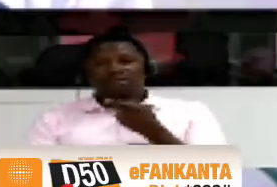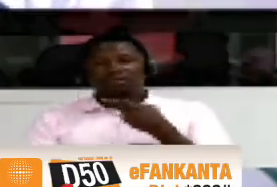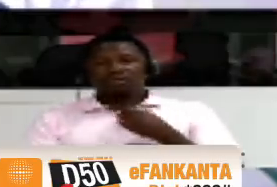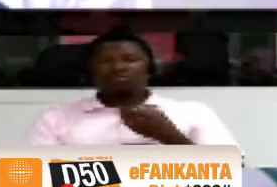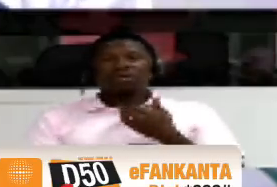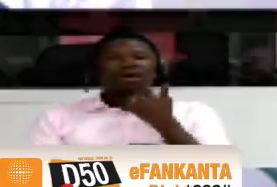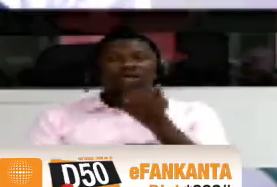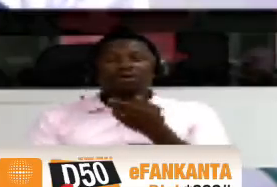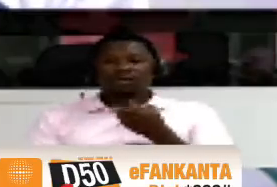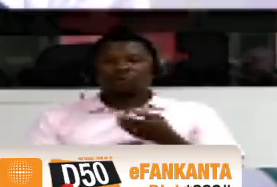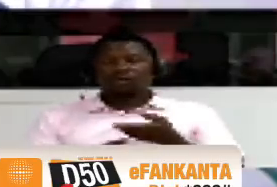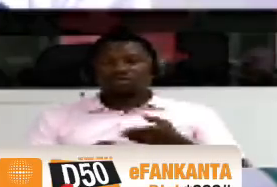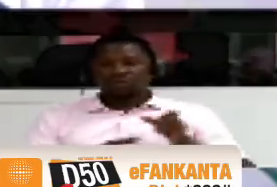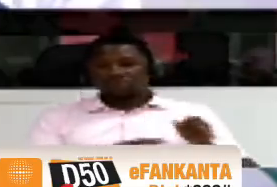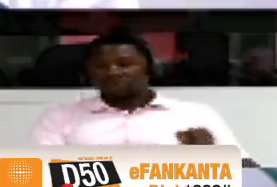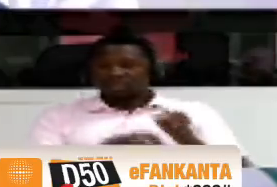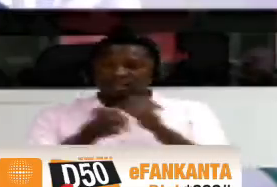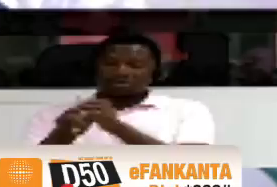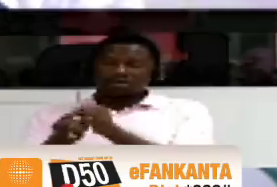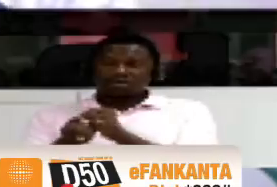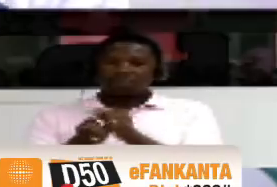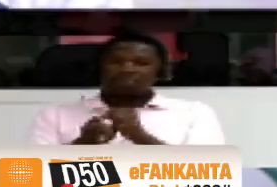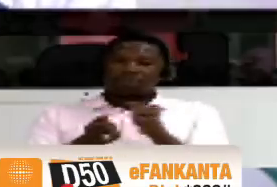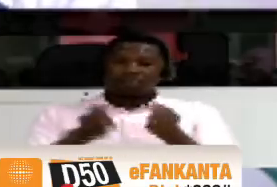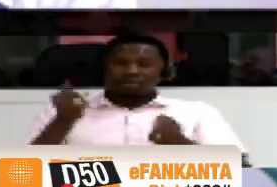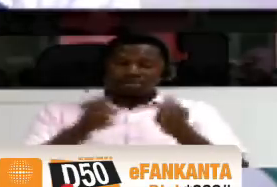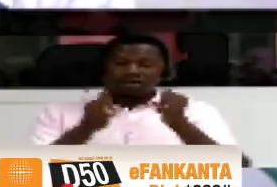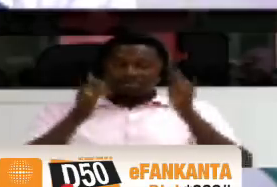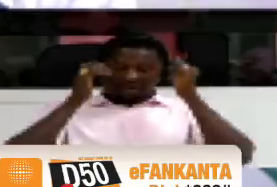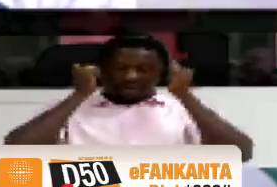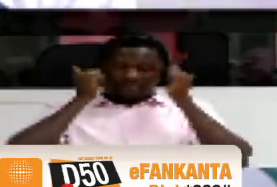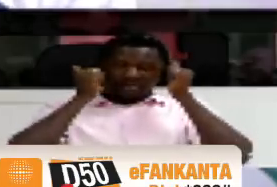was asked to carry bags of cement.